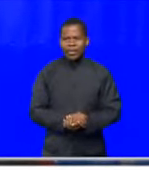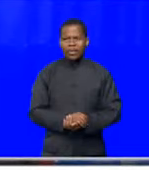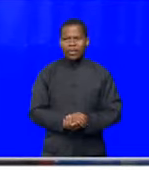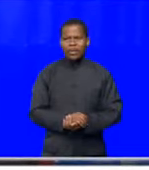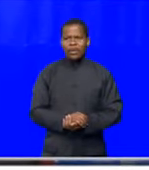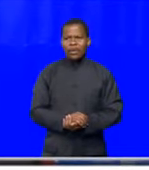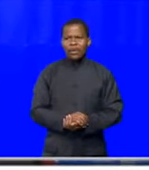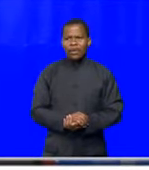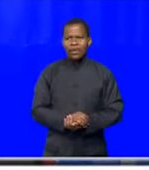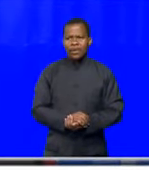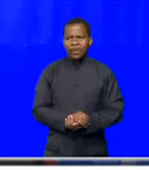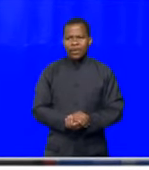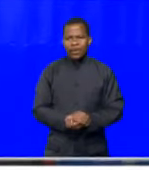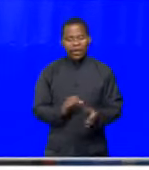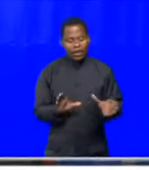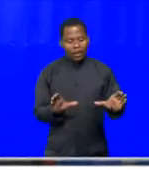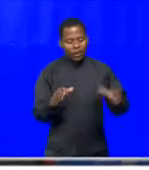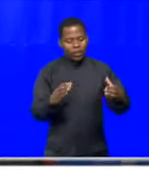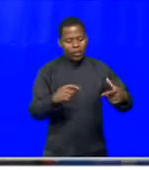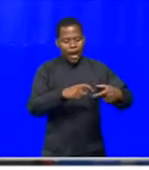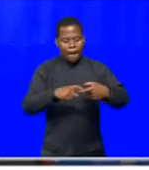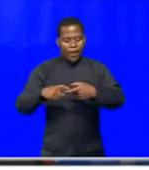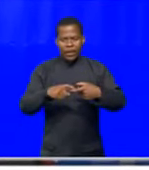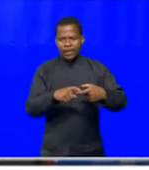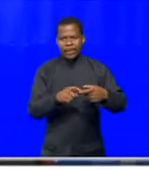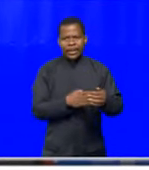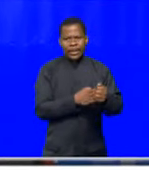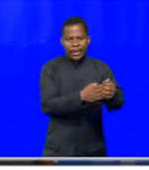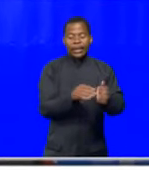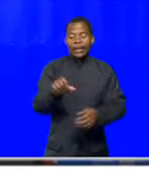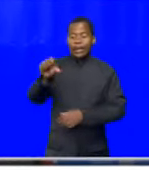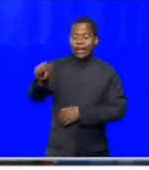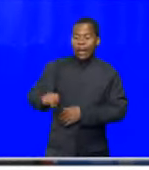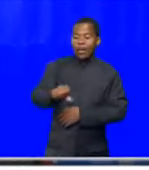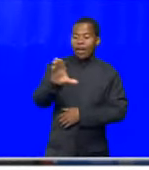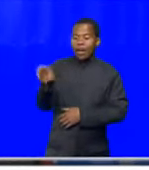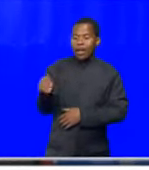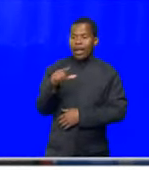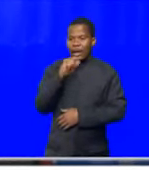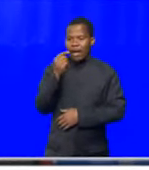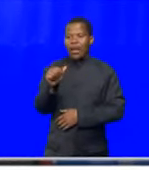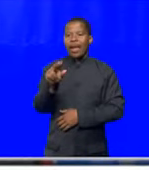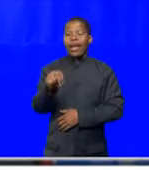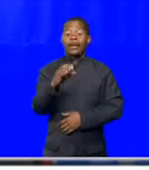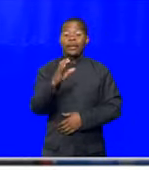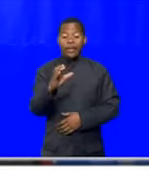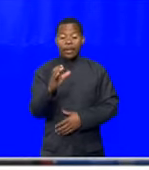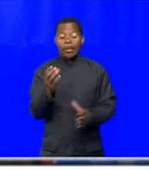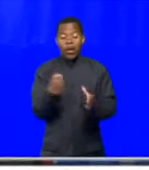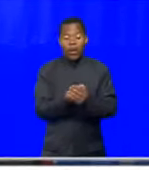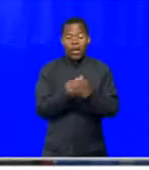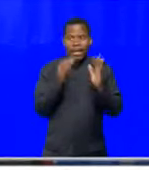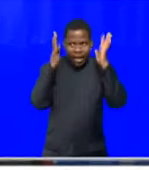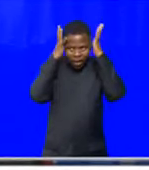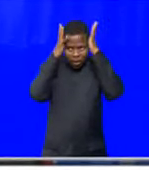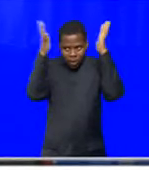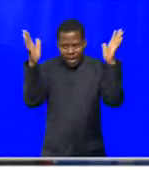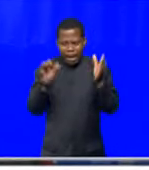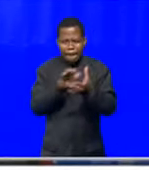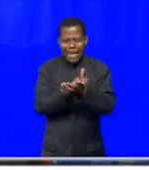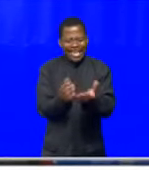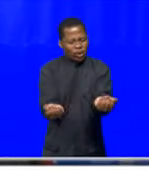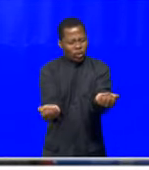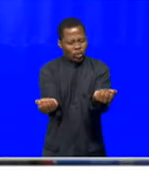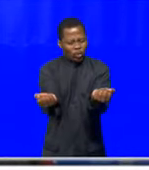The ANC and this country has a very long relationship dating from the old